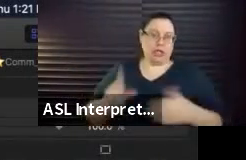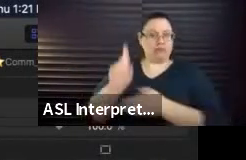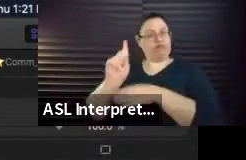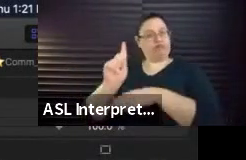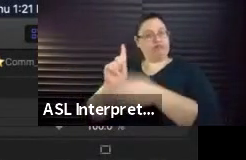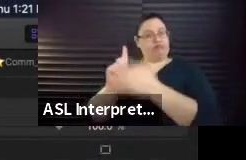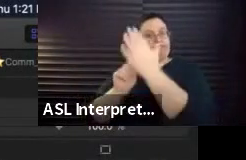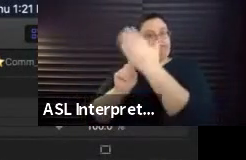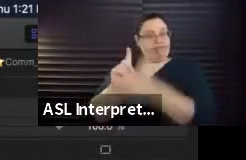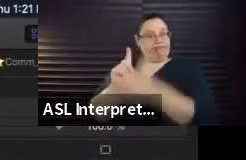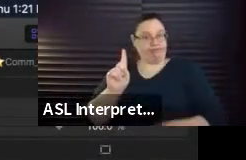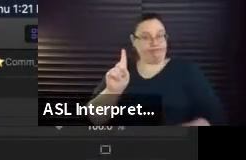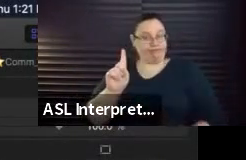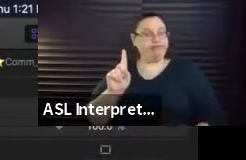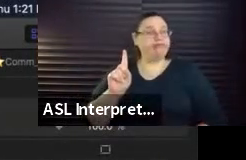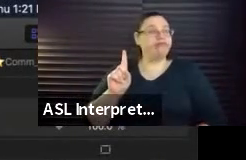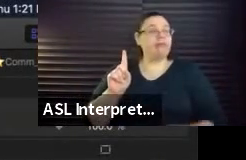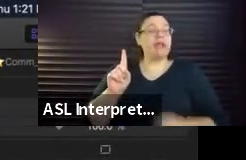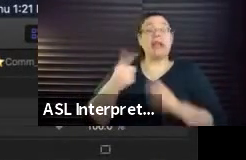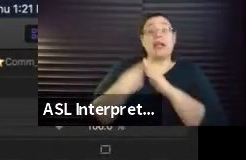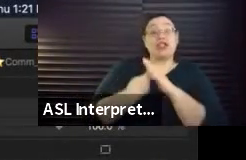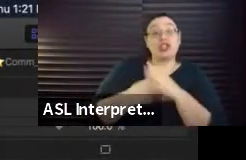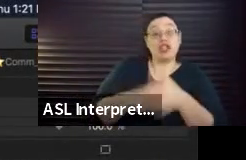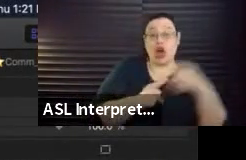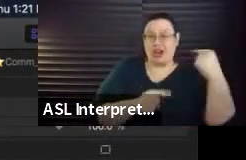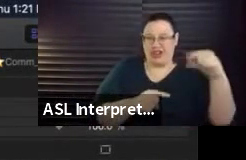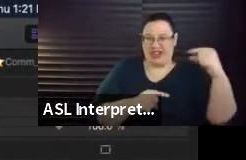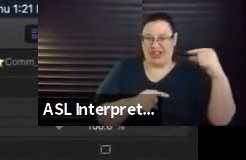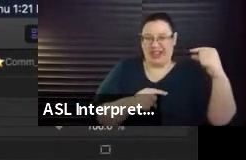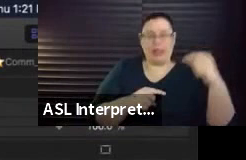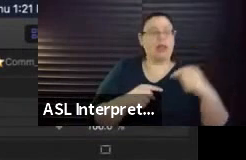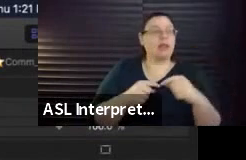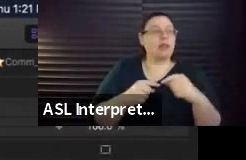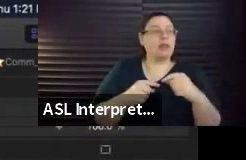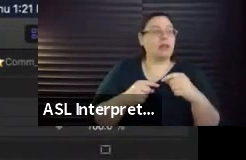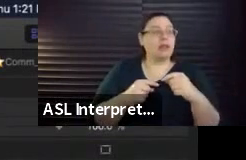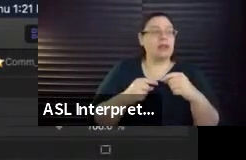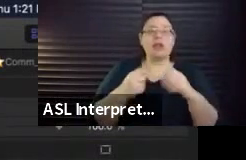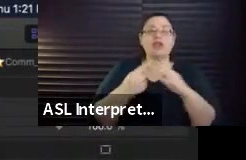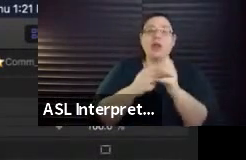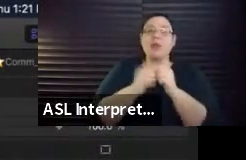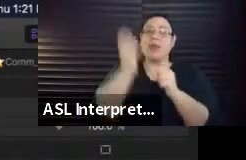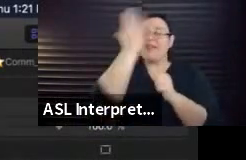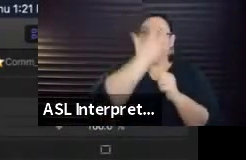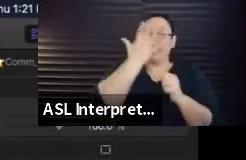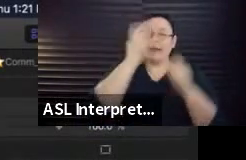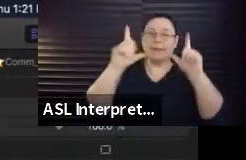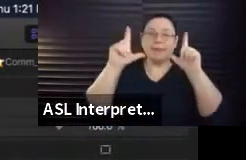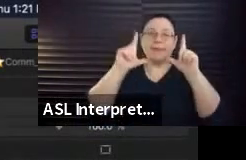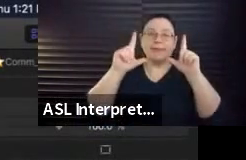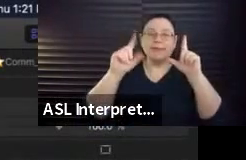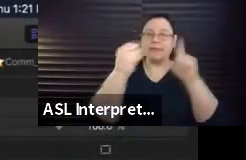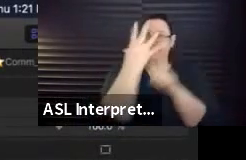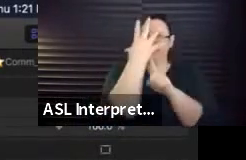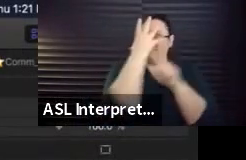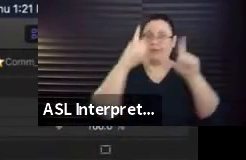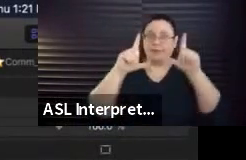end. Now I'm gonna click on the start and I'm gonna just put it on my face so it's kind of a tight close-up shot.